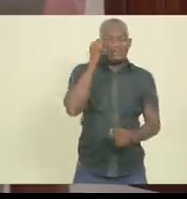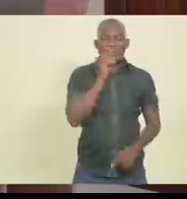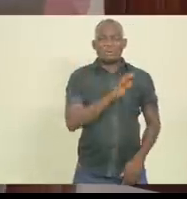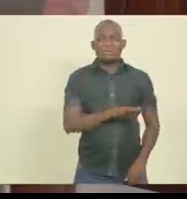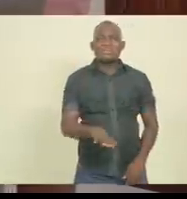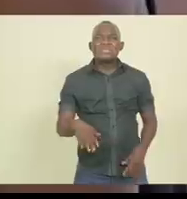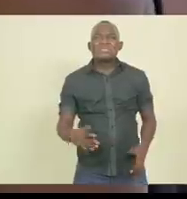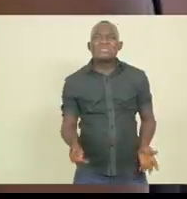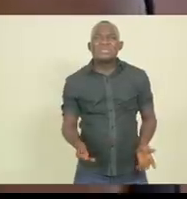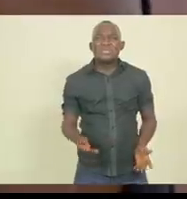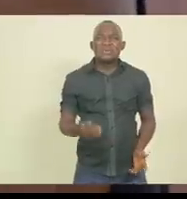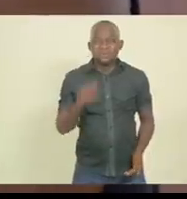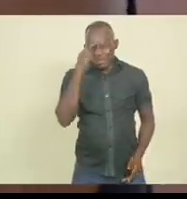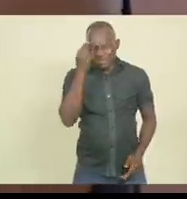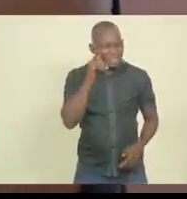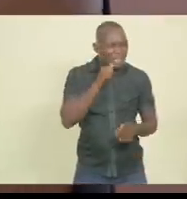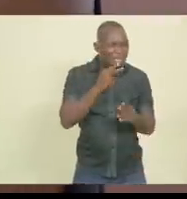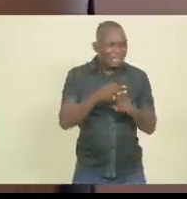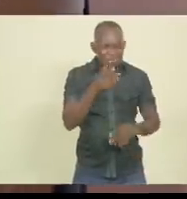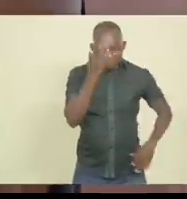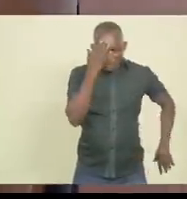kids. The name.